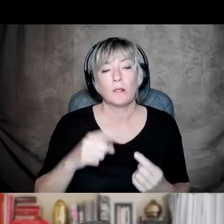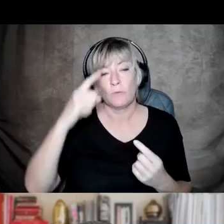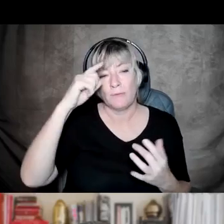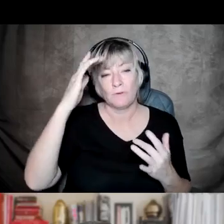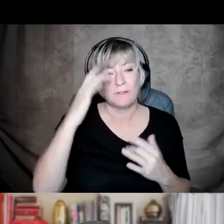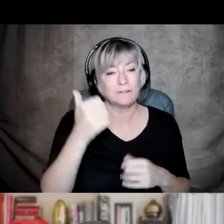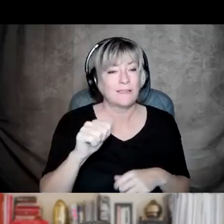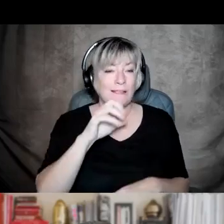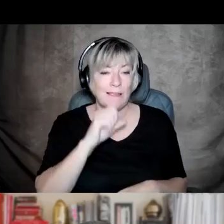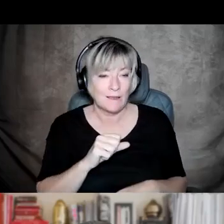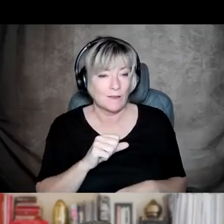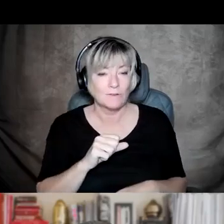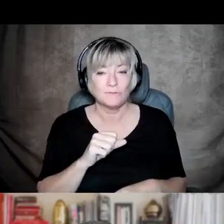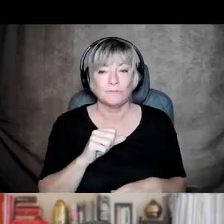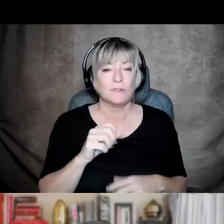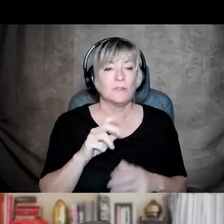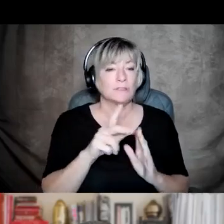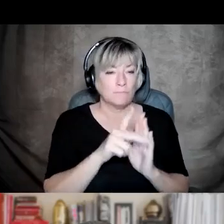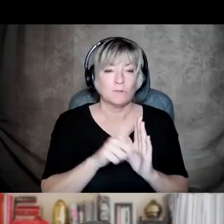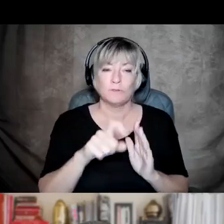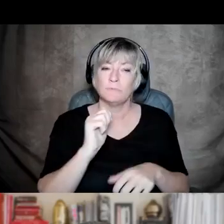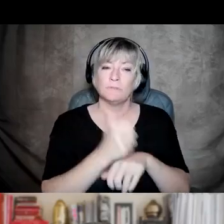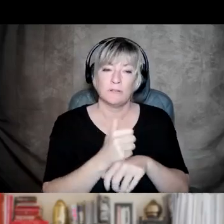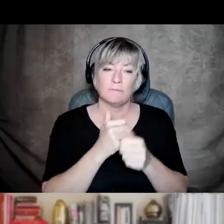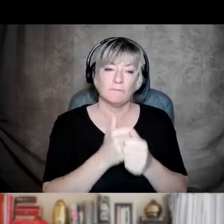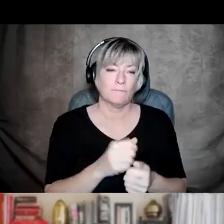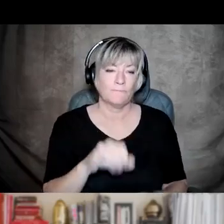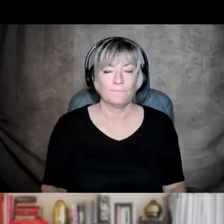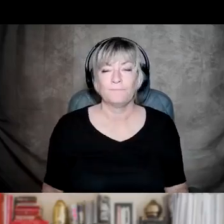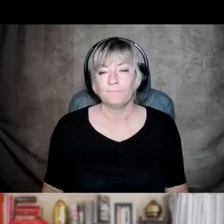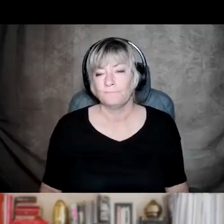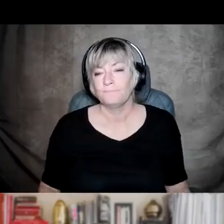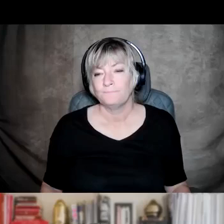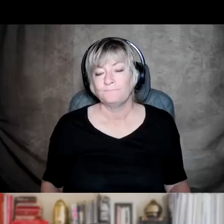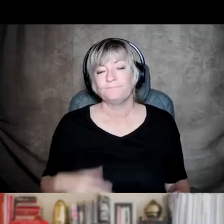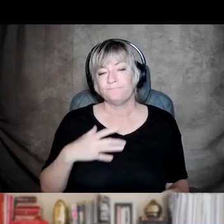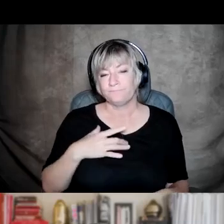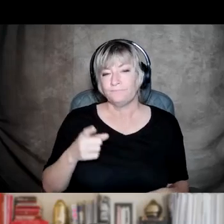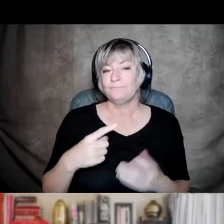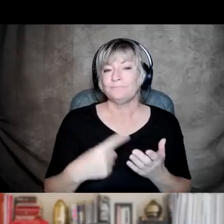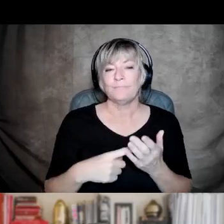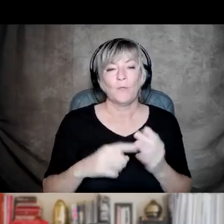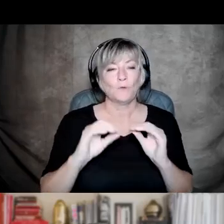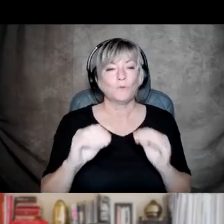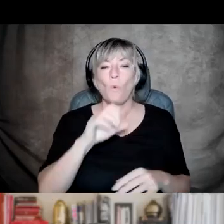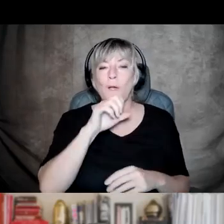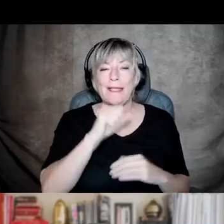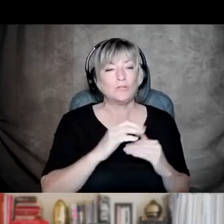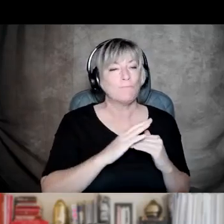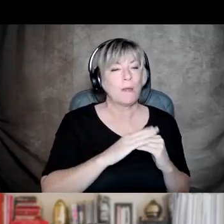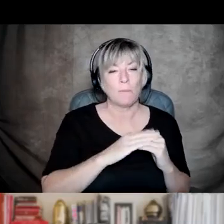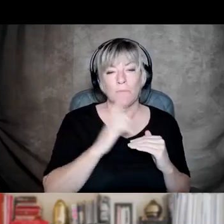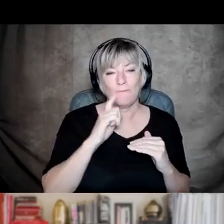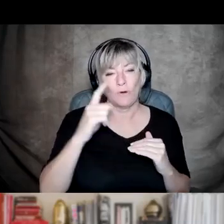any age, and policy should be developed accordingly. Yeah, I like that you talked about there's no age minimum. I